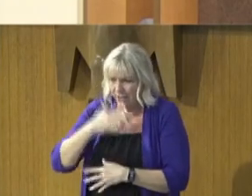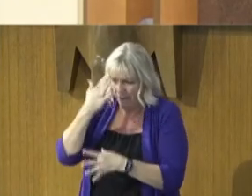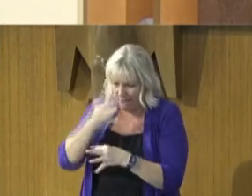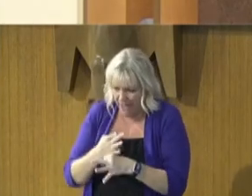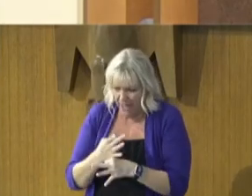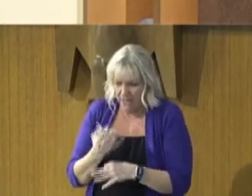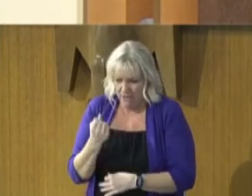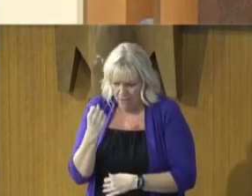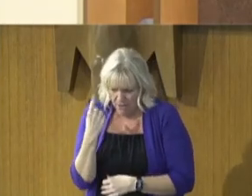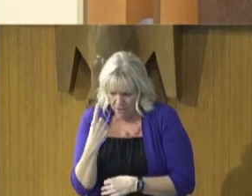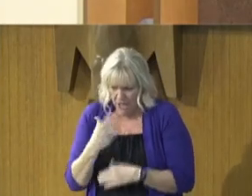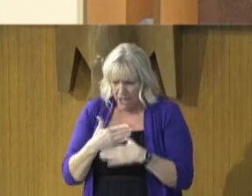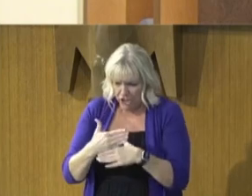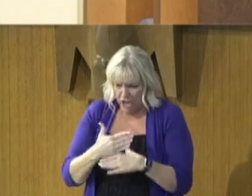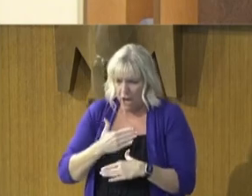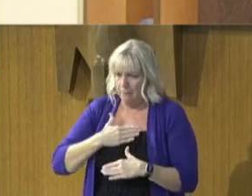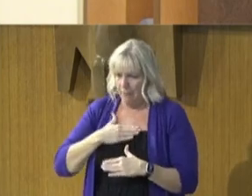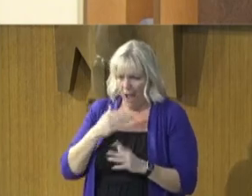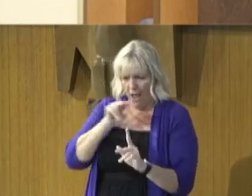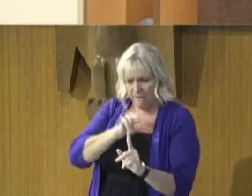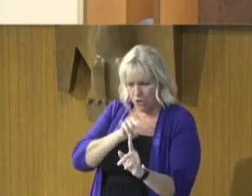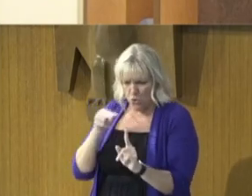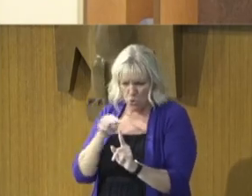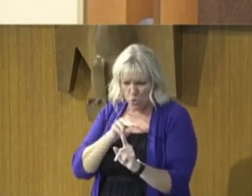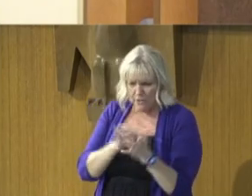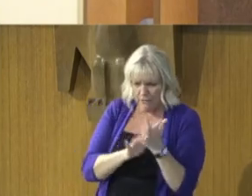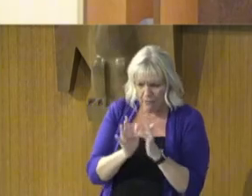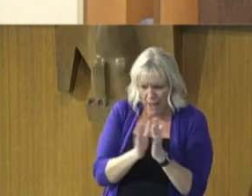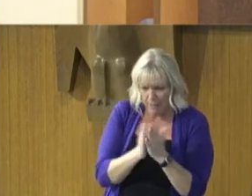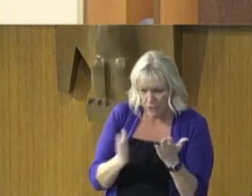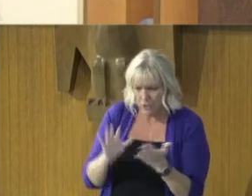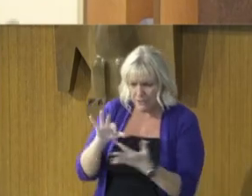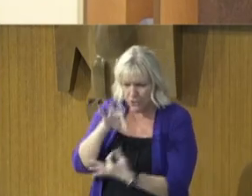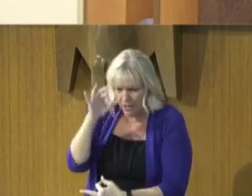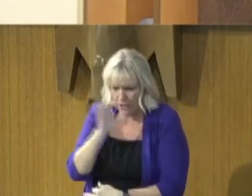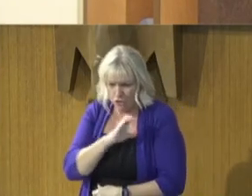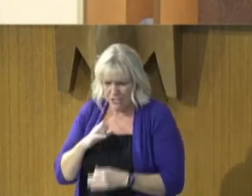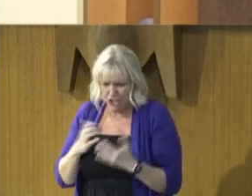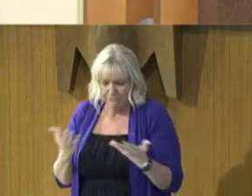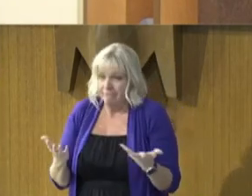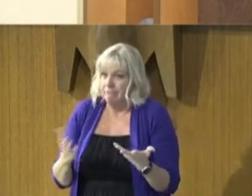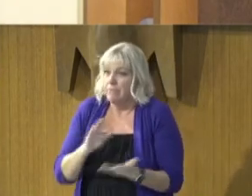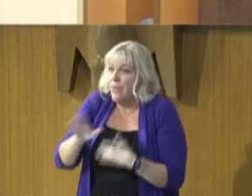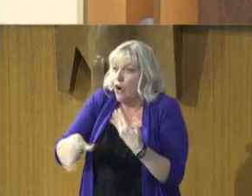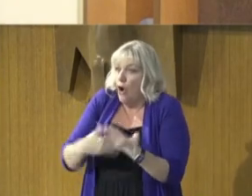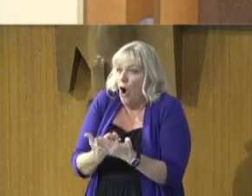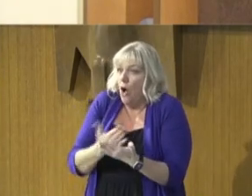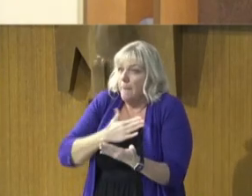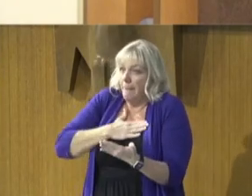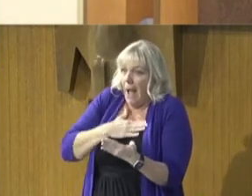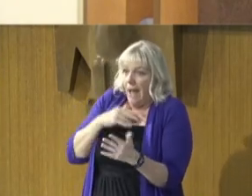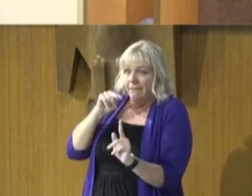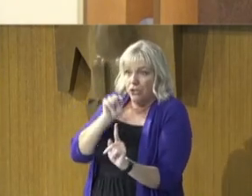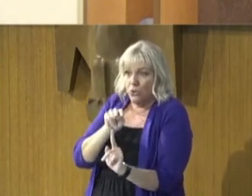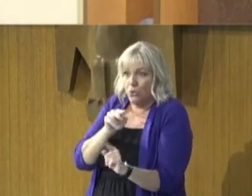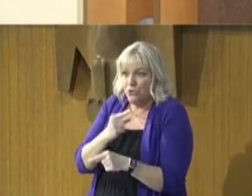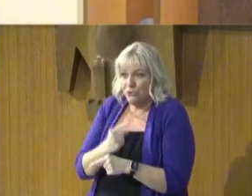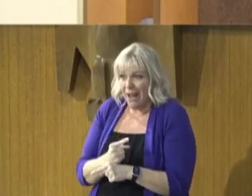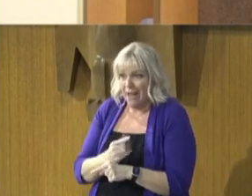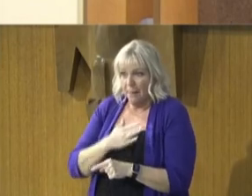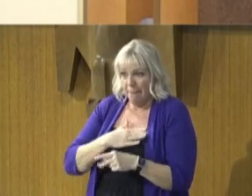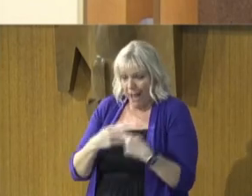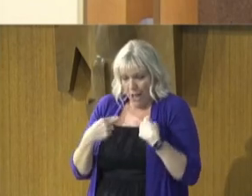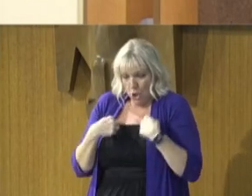my views of the Bible and spirituality and Christianity. But in the end, that's all they are. They're my views, my